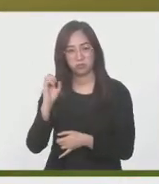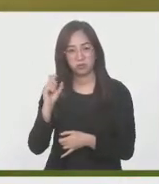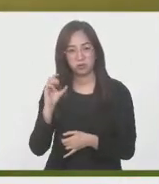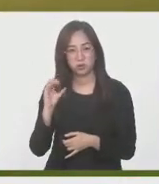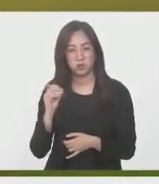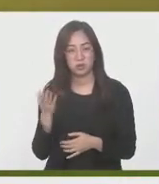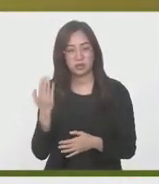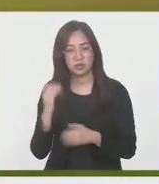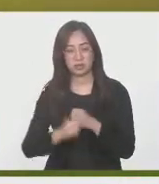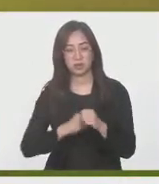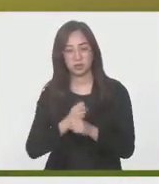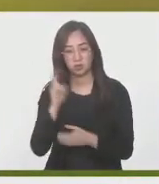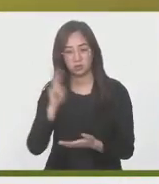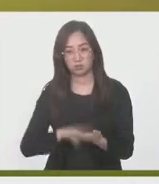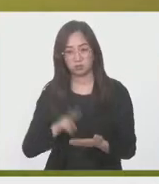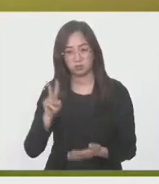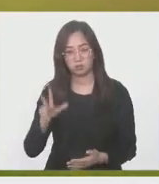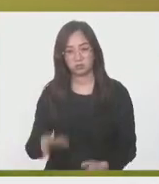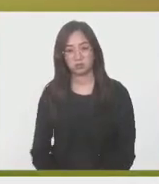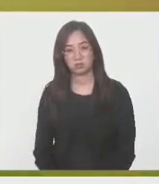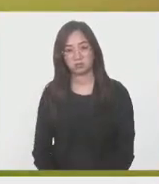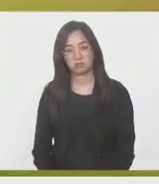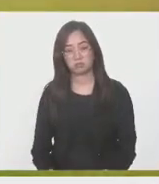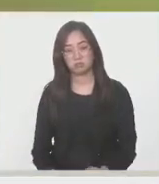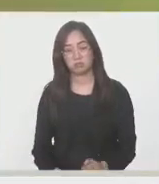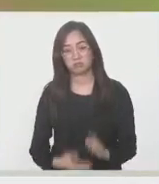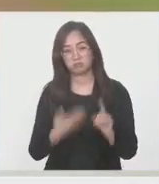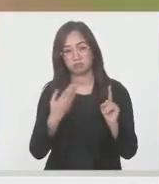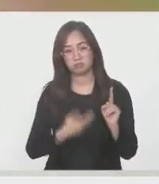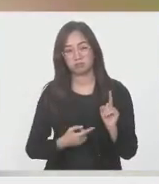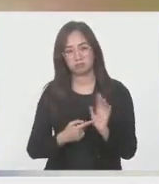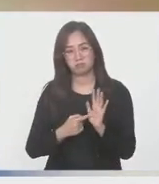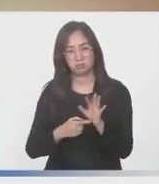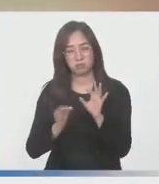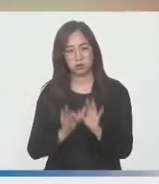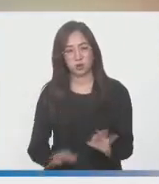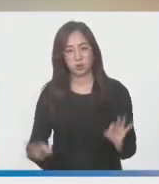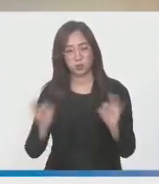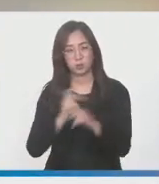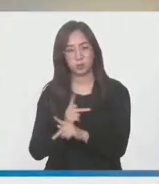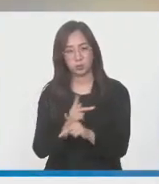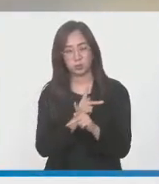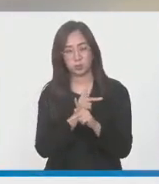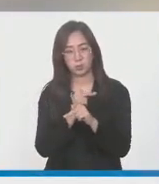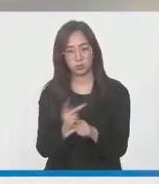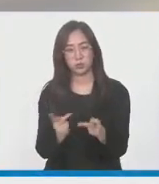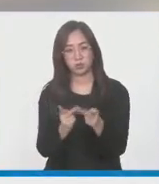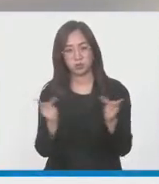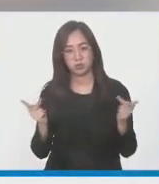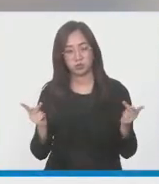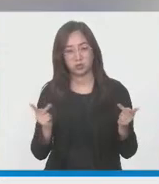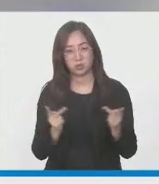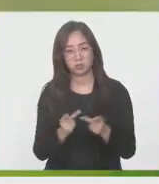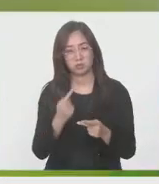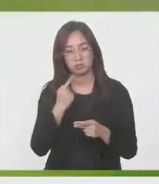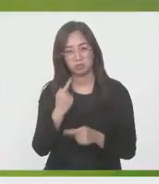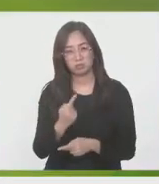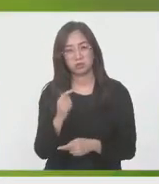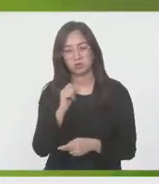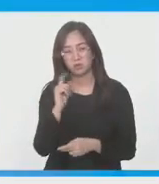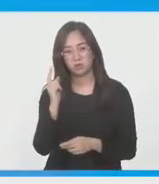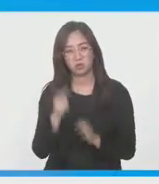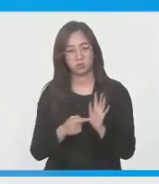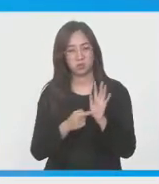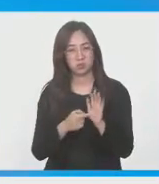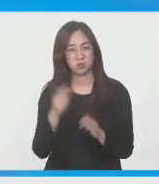year, 2023. Representative Tutor highlighted the importance of safeguarding this designation, saying that it not only